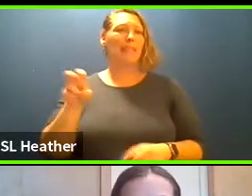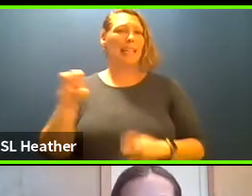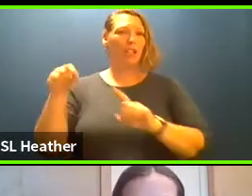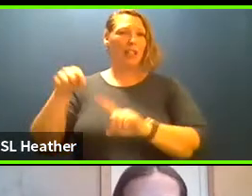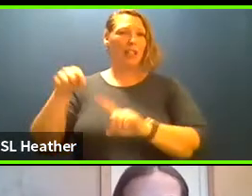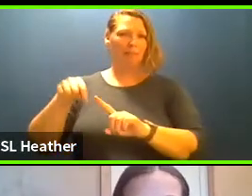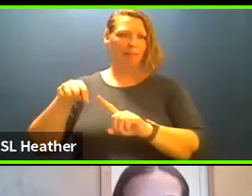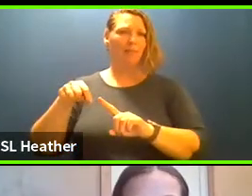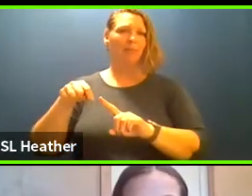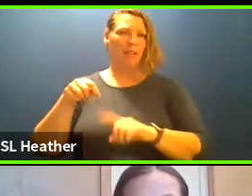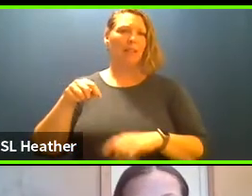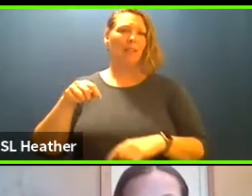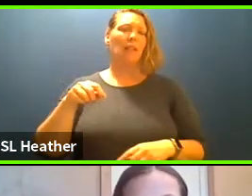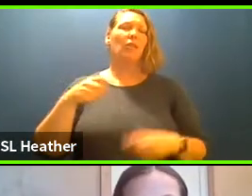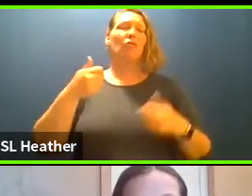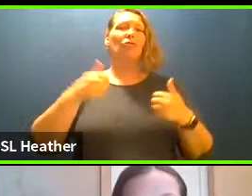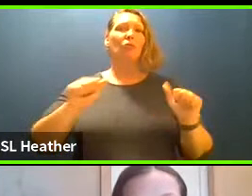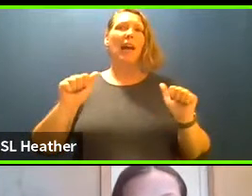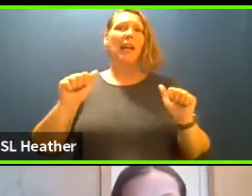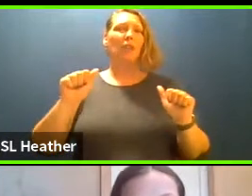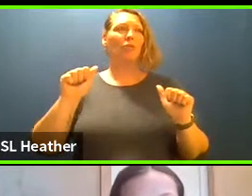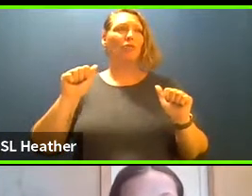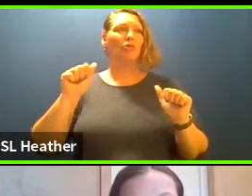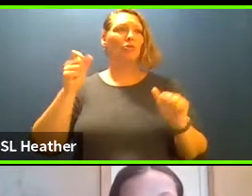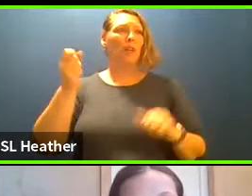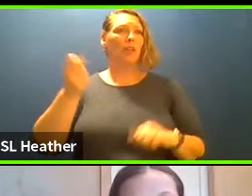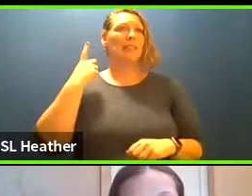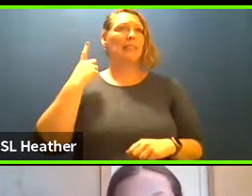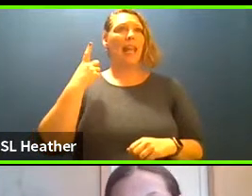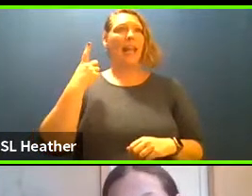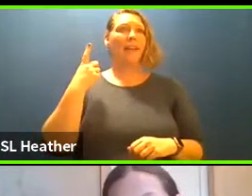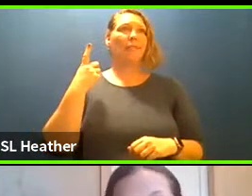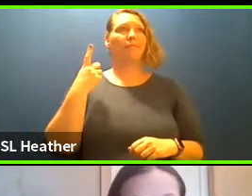indicators, and trying to understand